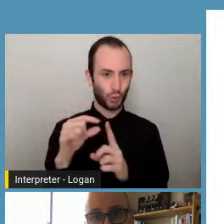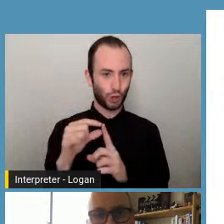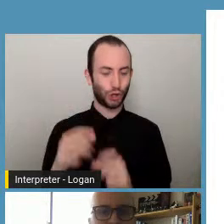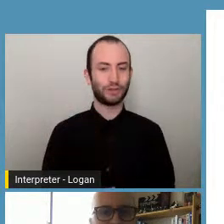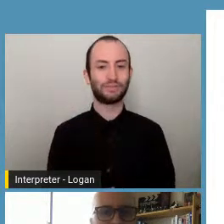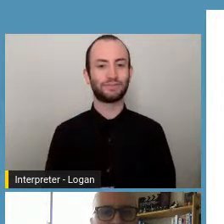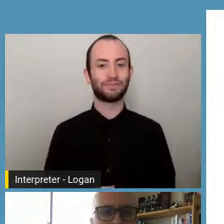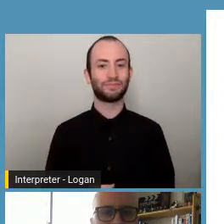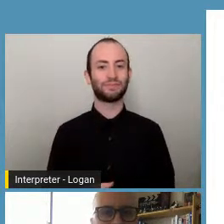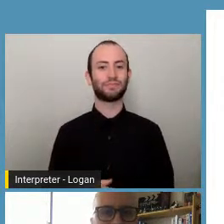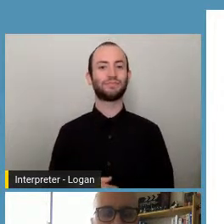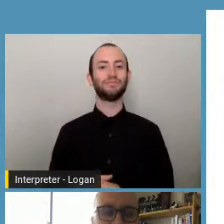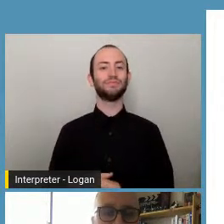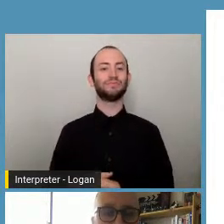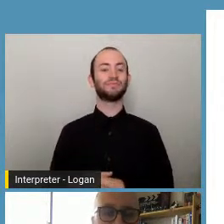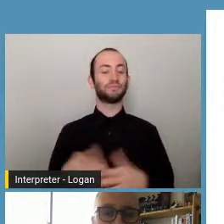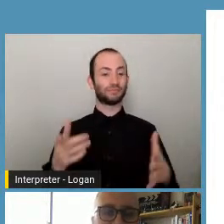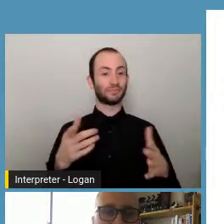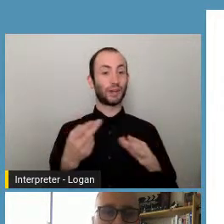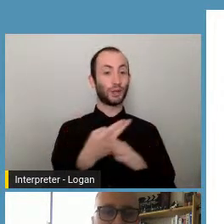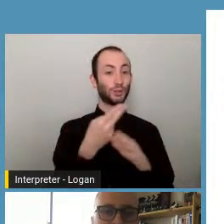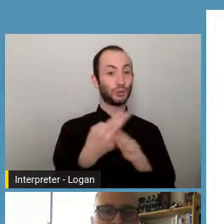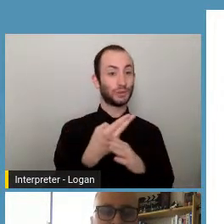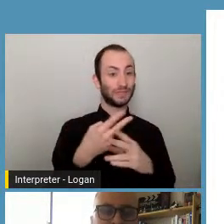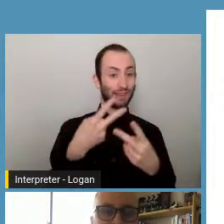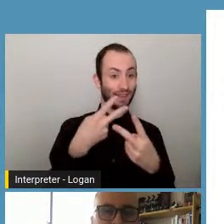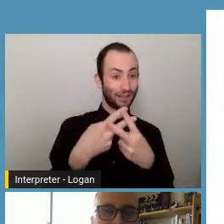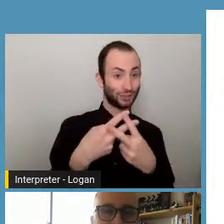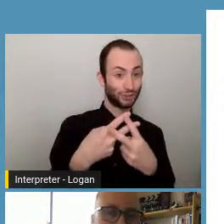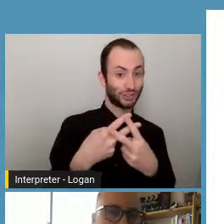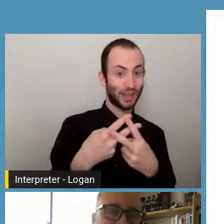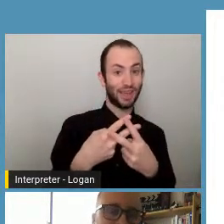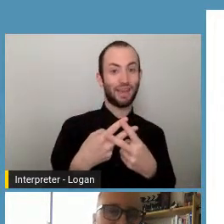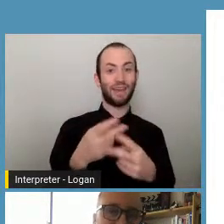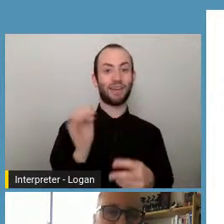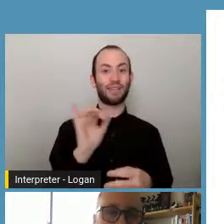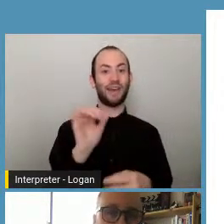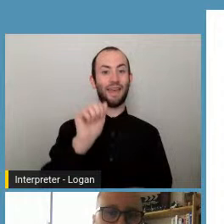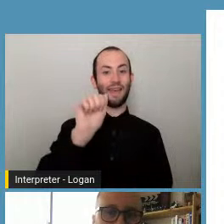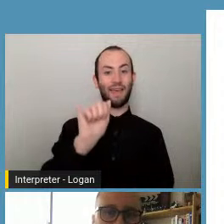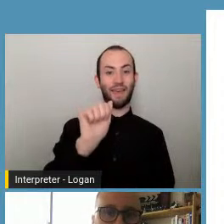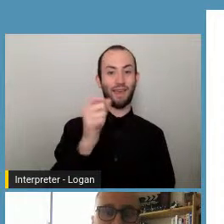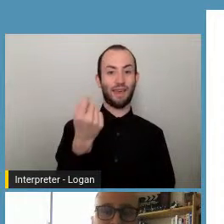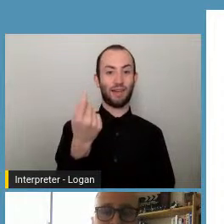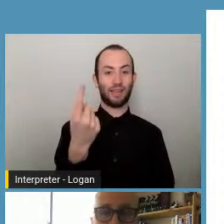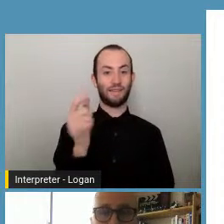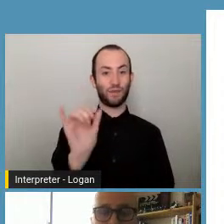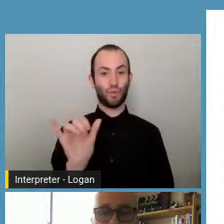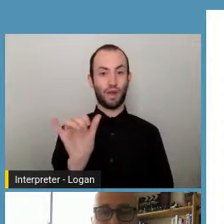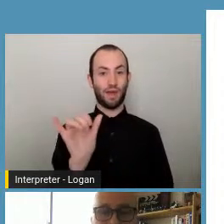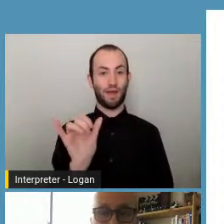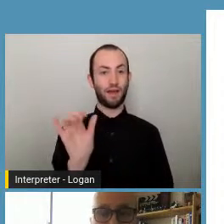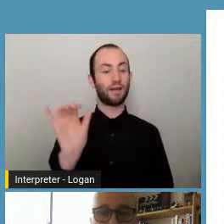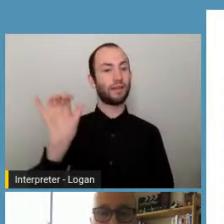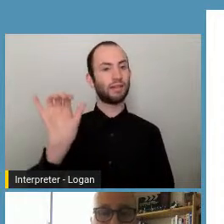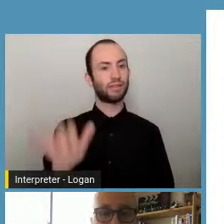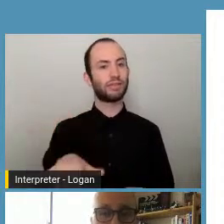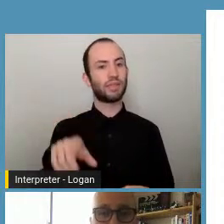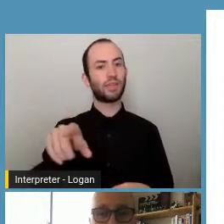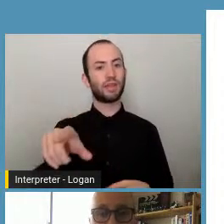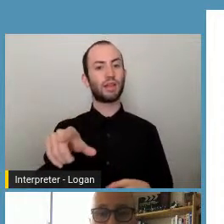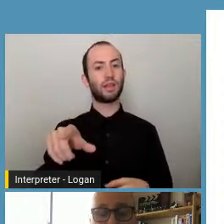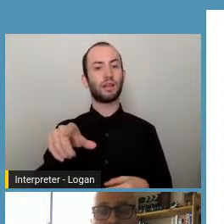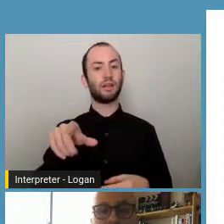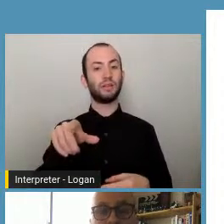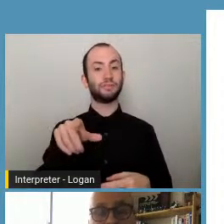inclusive design. Use hashtags like A11Y to engage with the community. This is a numeronym, so 11 is the number of characters and